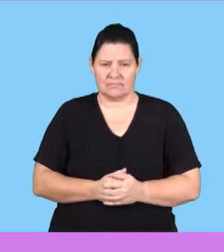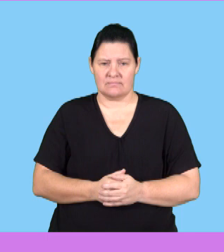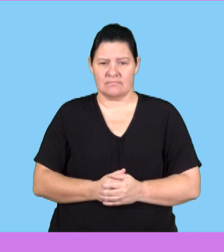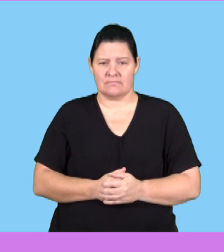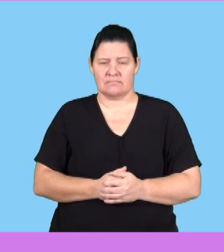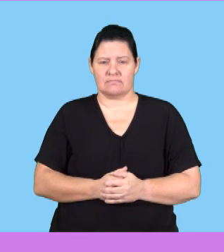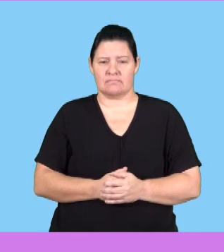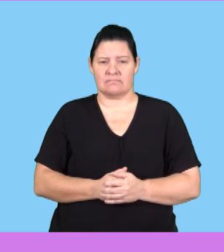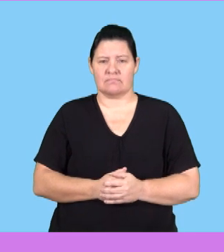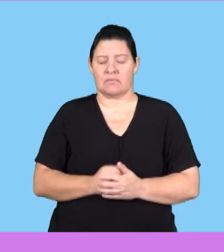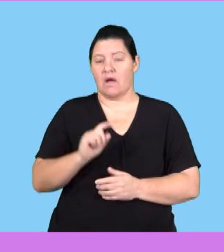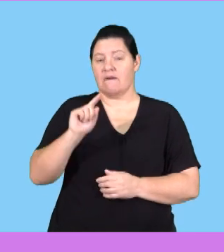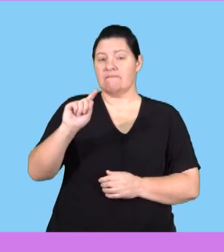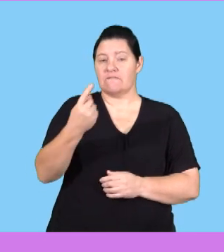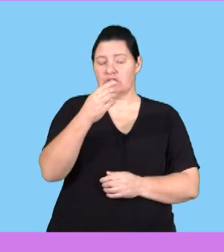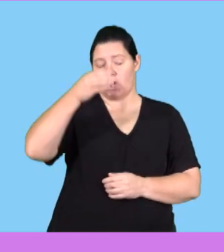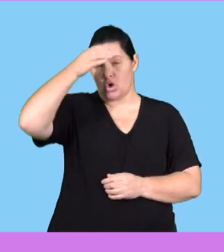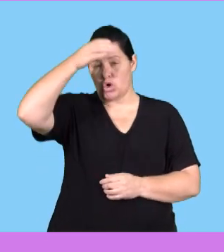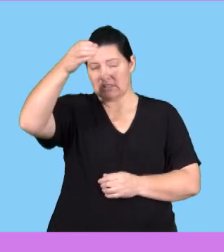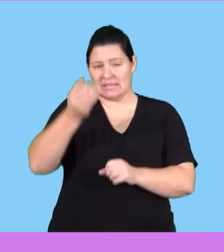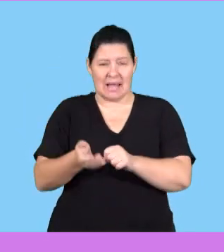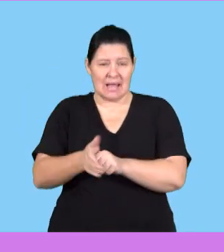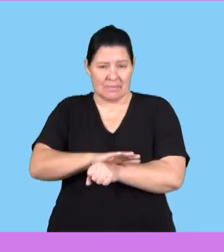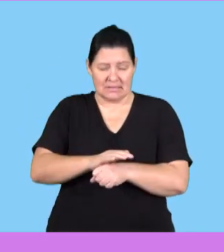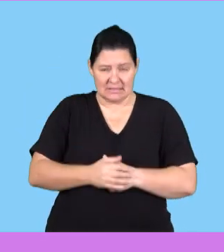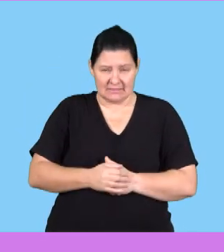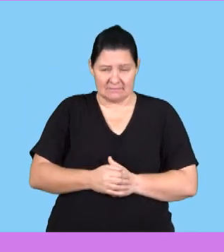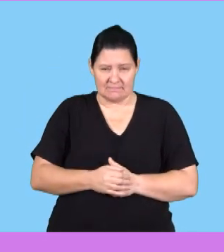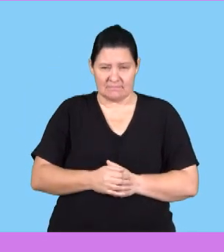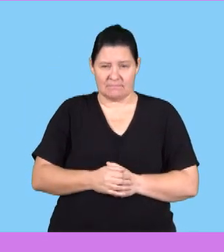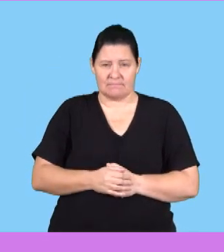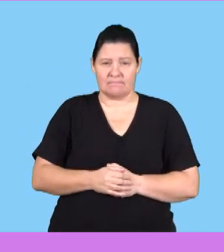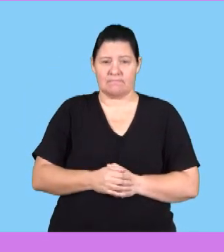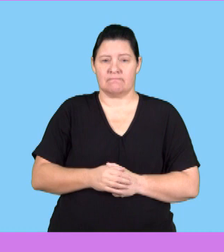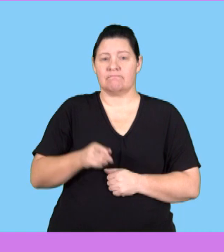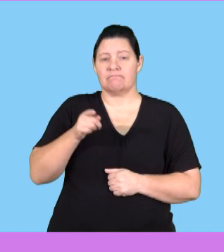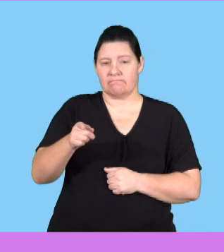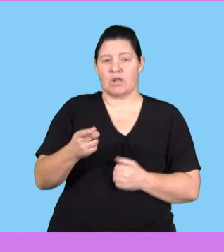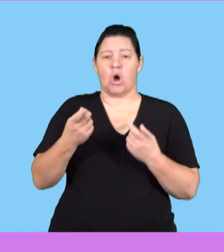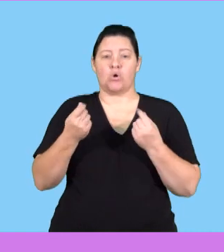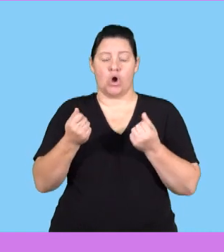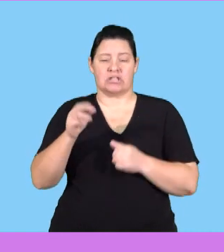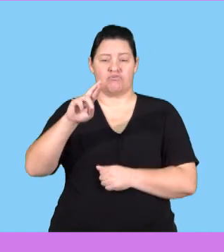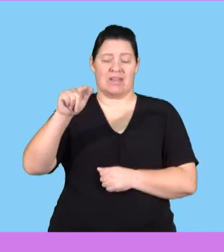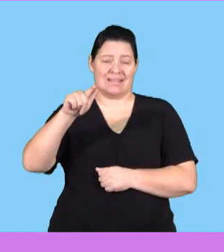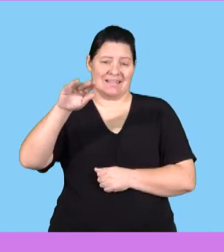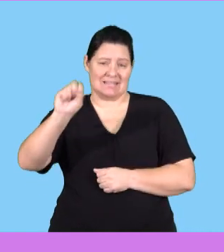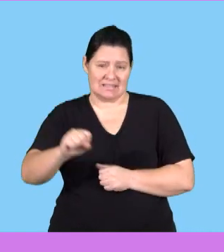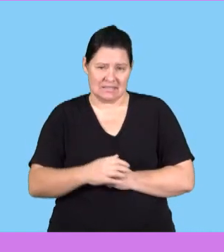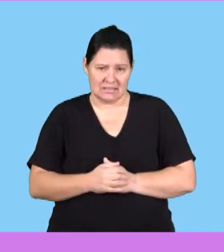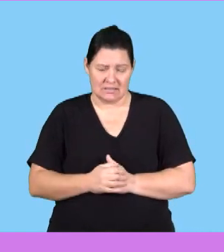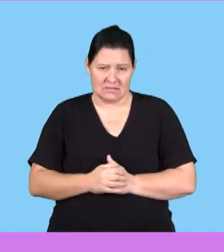Okay, let us have a look at the first concept to be covered. The first concept to be covered is cost